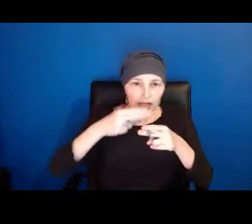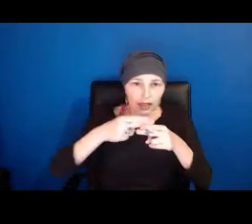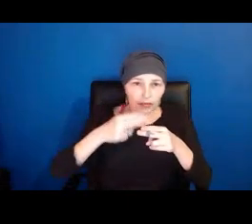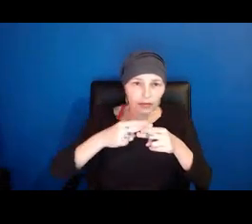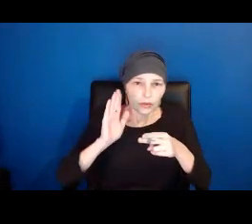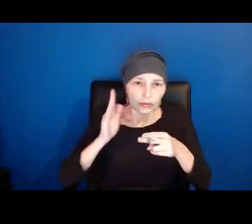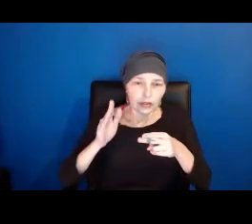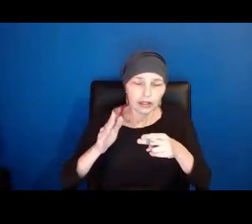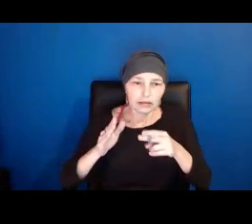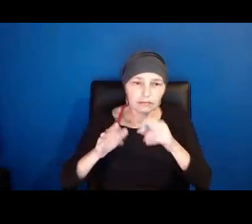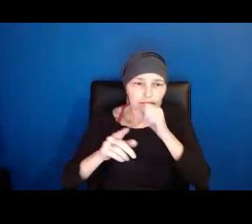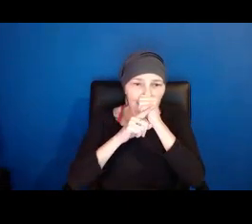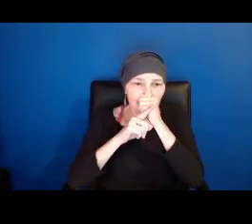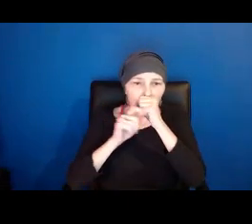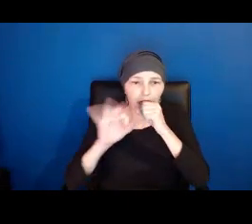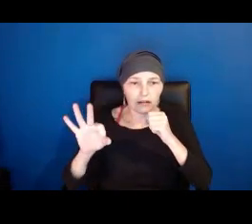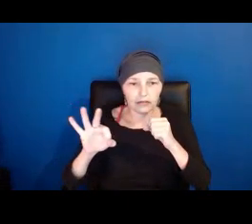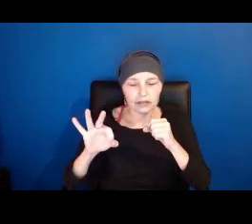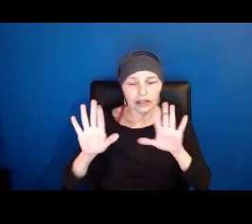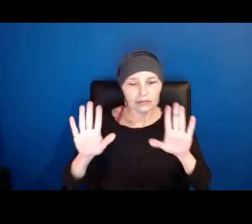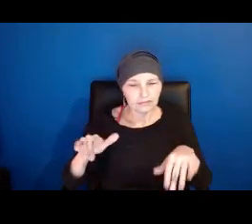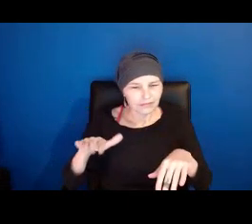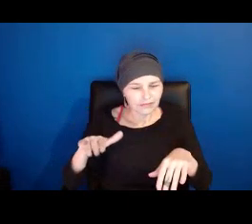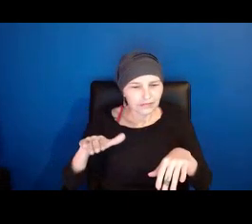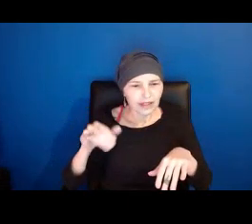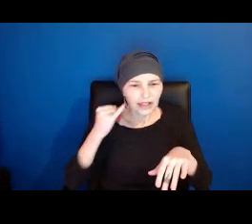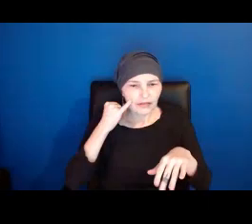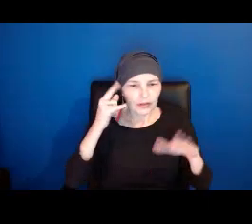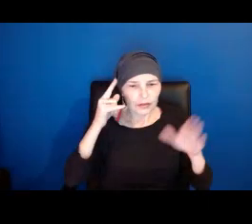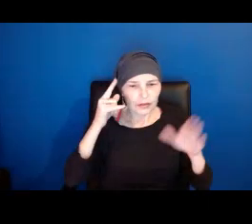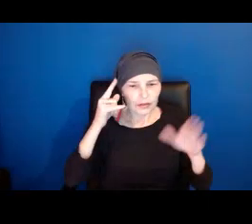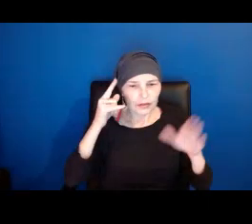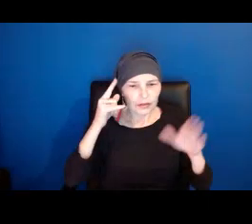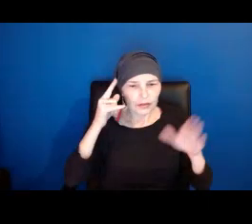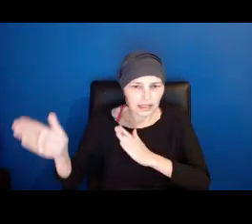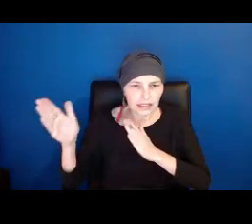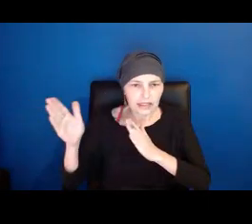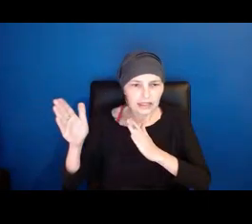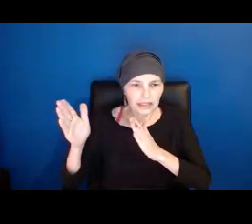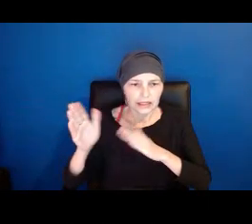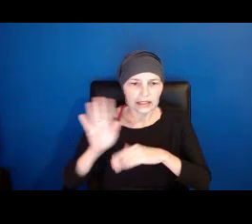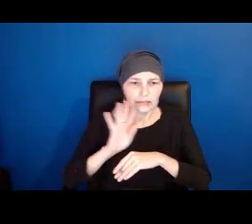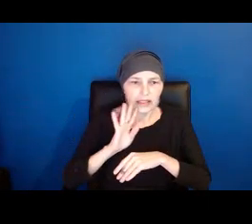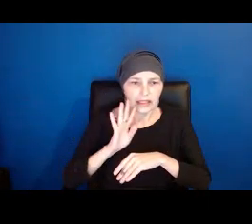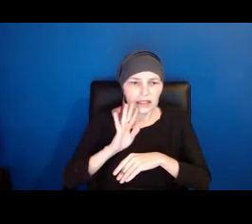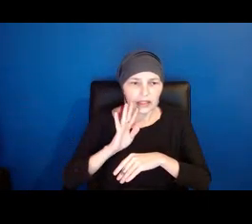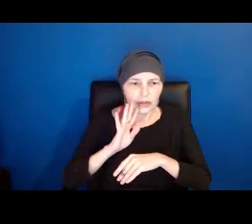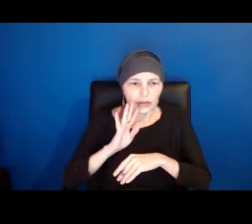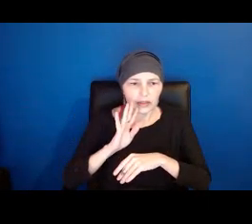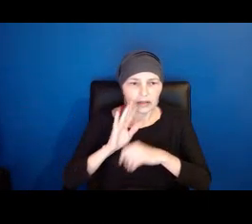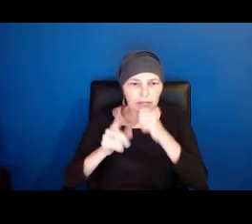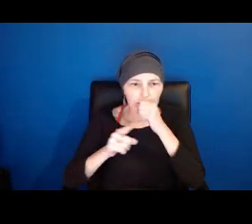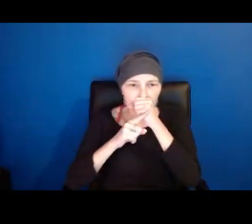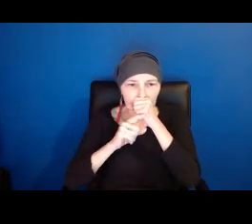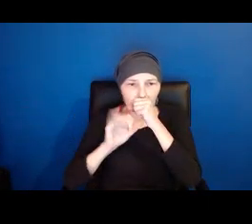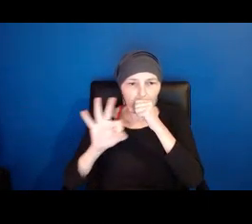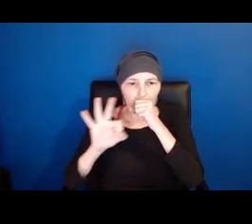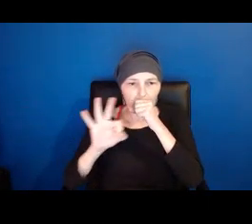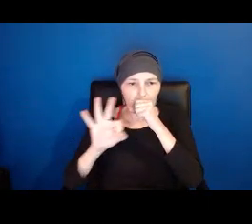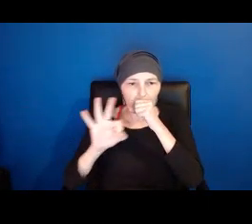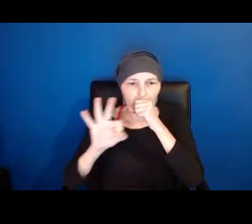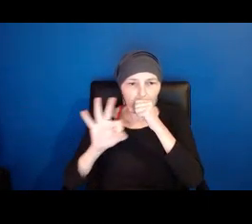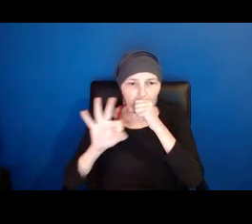one thing here just to note, if you are planning to speak and have raised your hand, you can unmute your microphone now to just expedite the